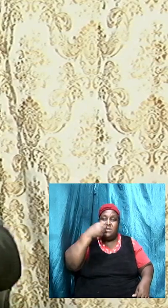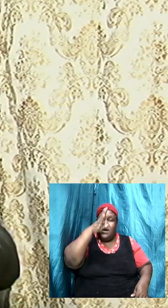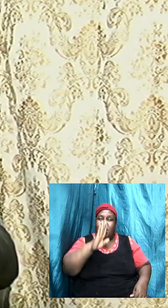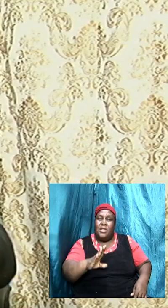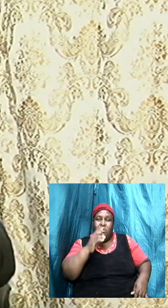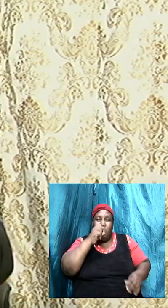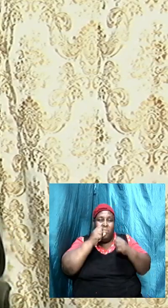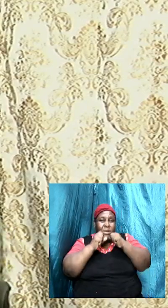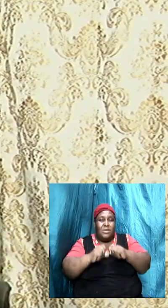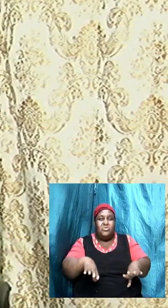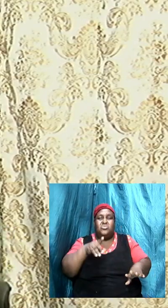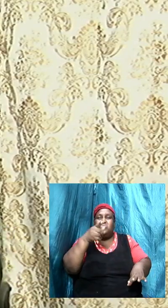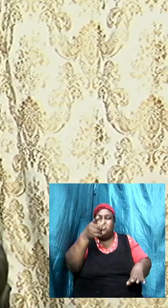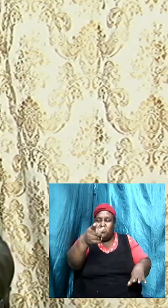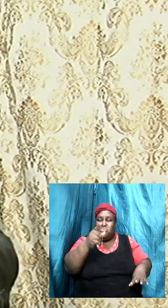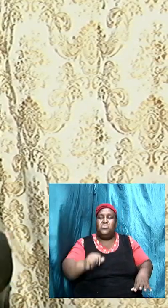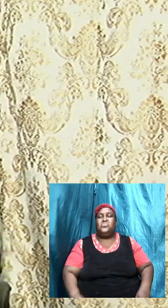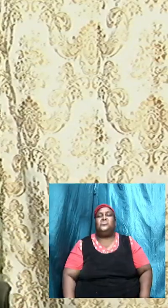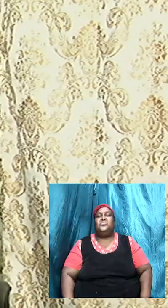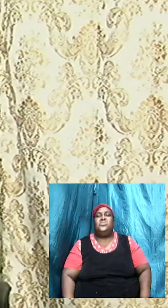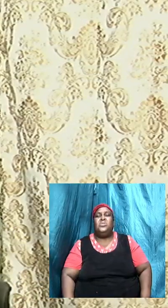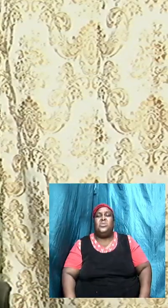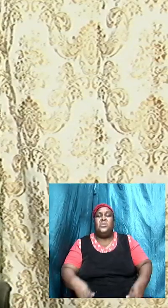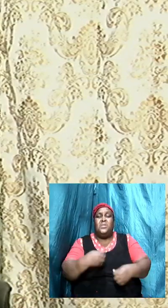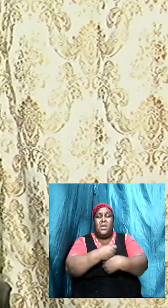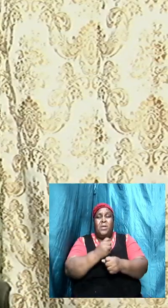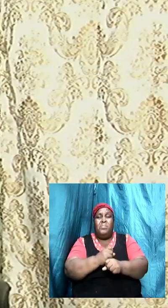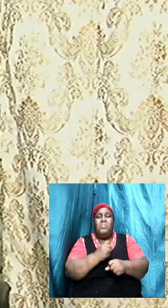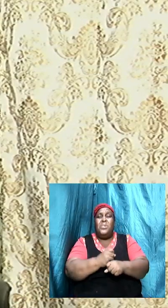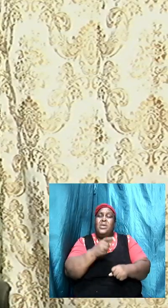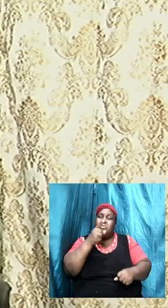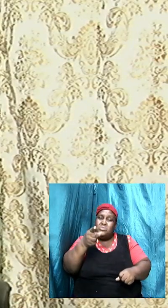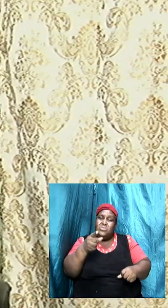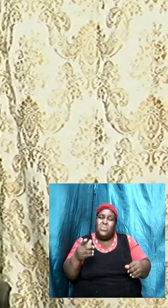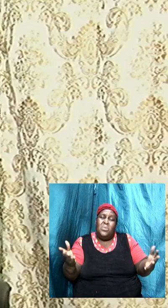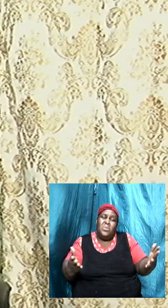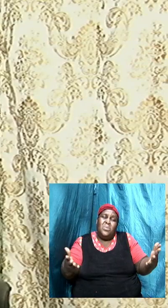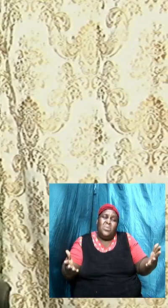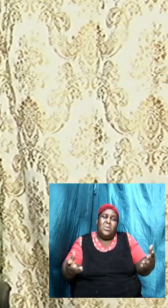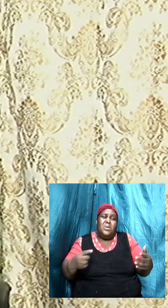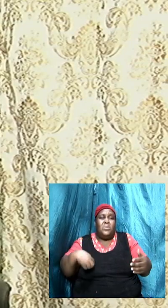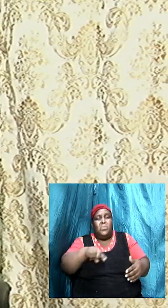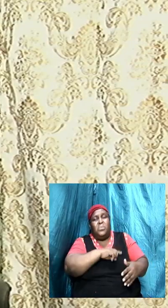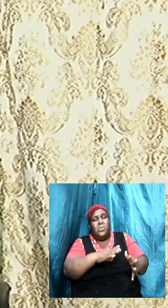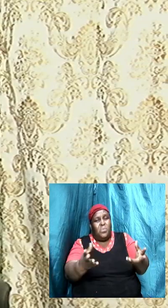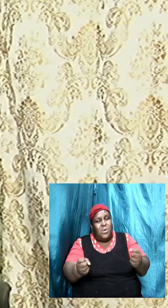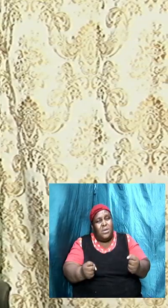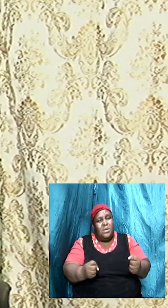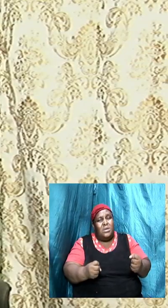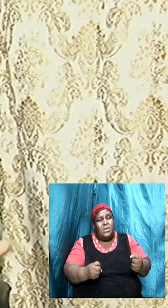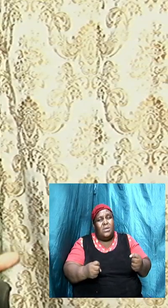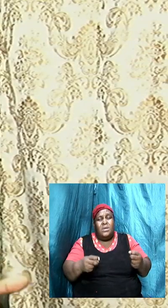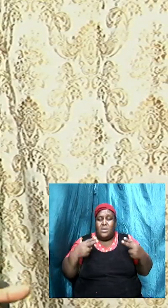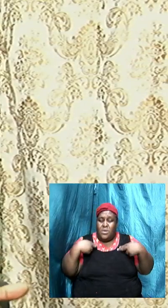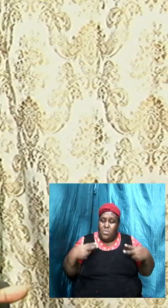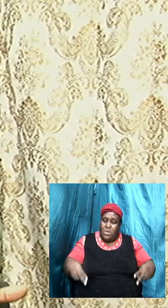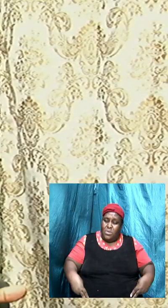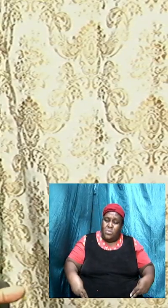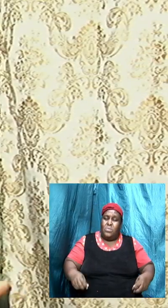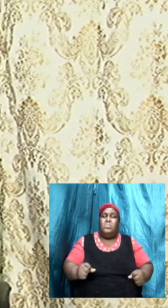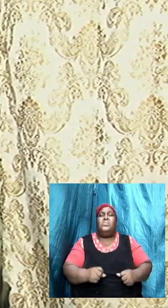That kind of thing that makes it what we want, because we are social beings, is just not